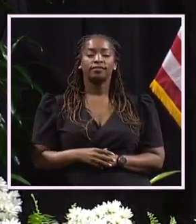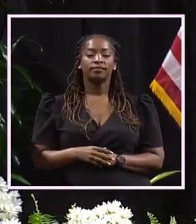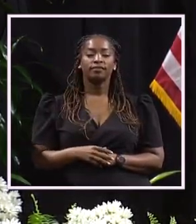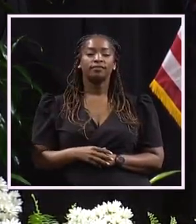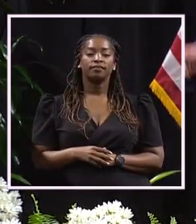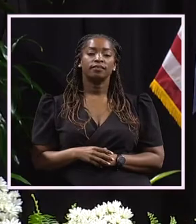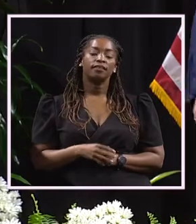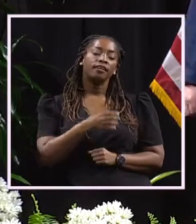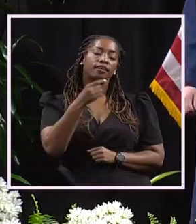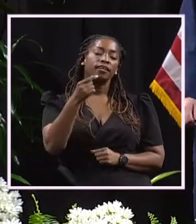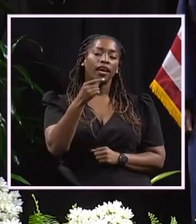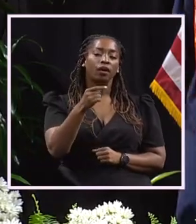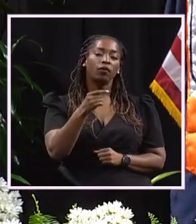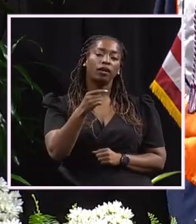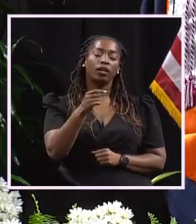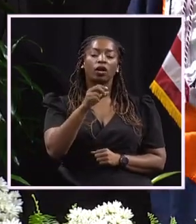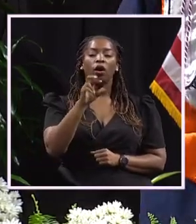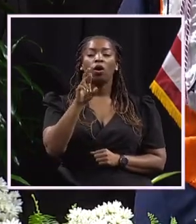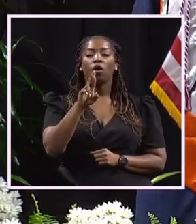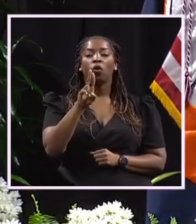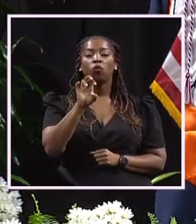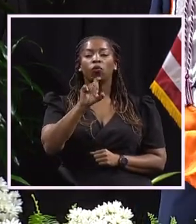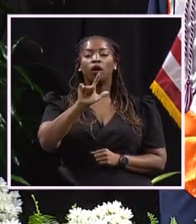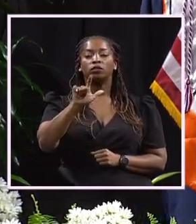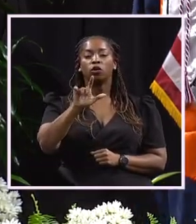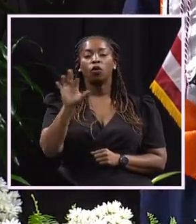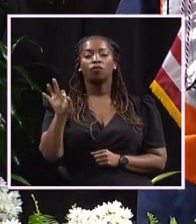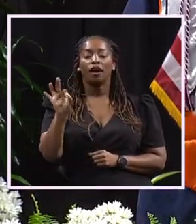Garrett Russell Freiling, cum laude.